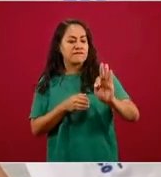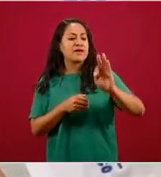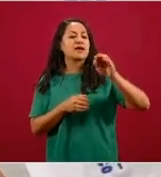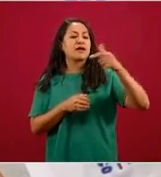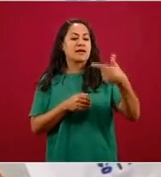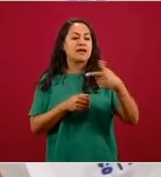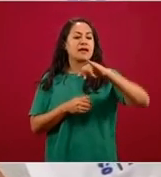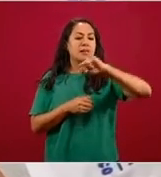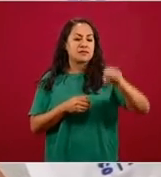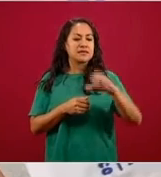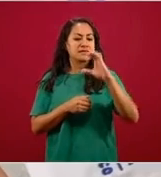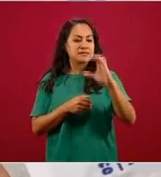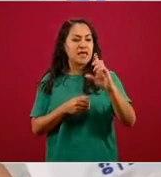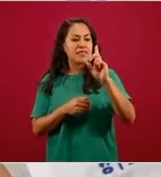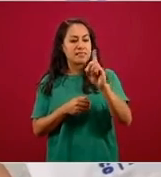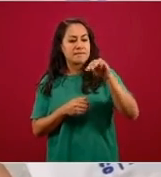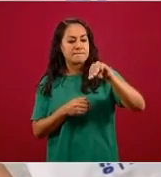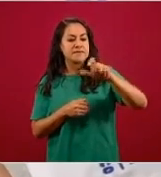the